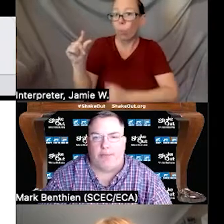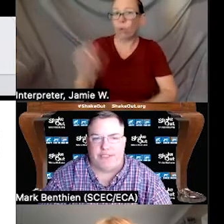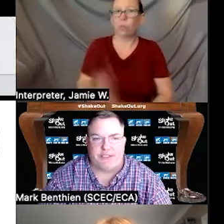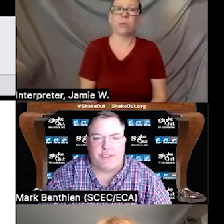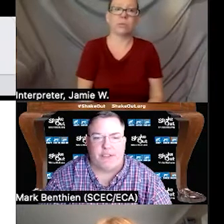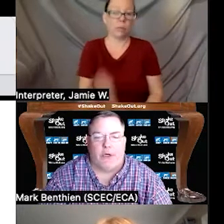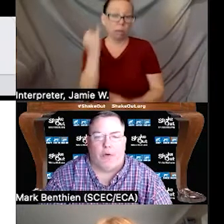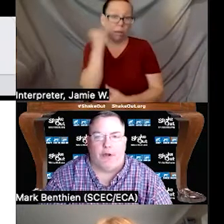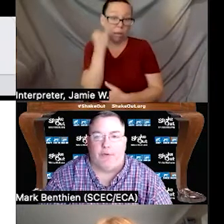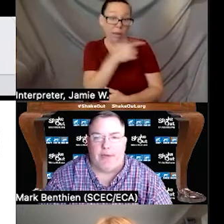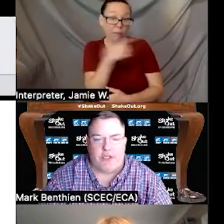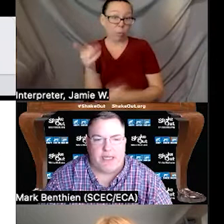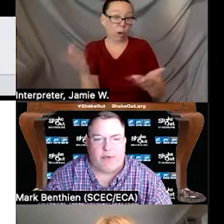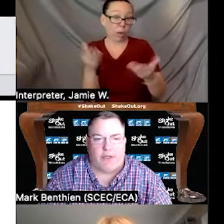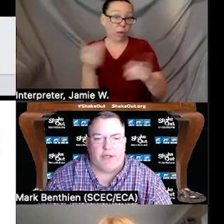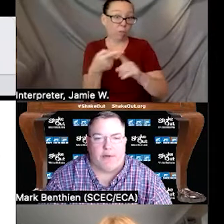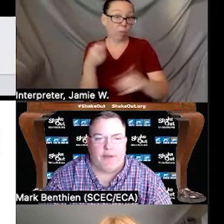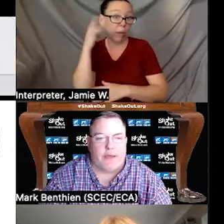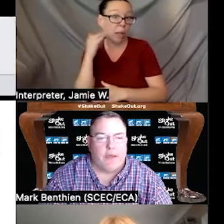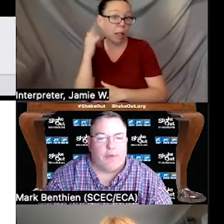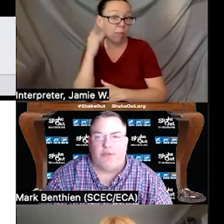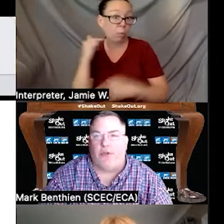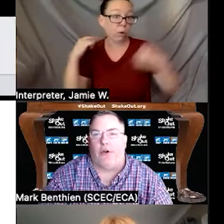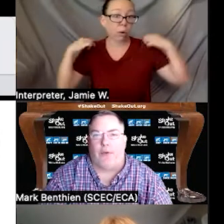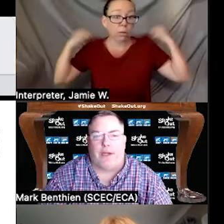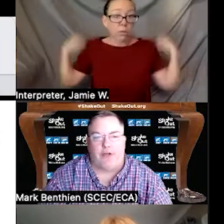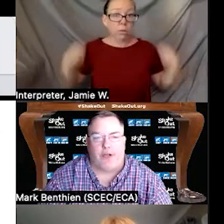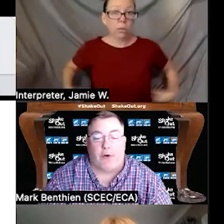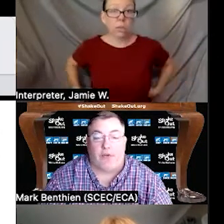like a presenter or an information table at your event, please go to